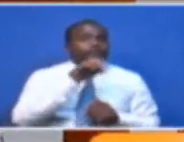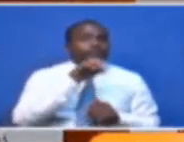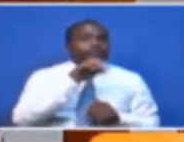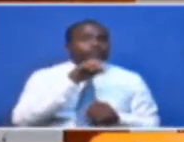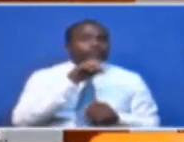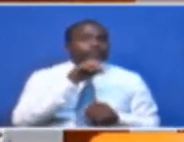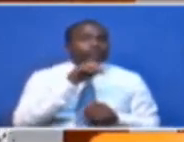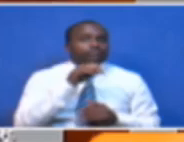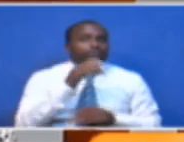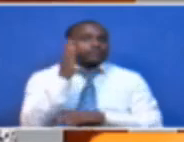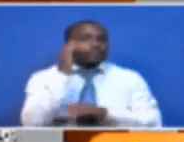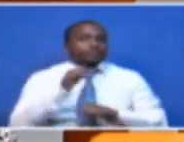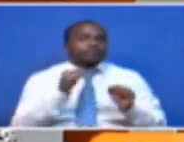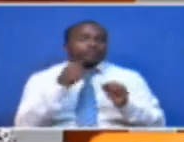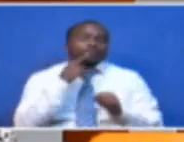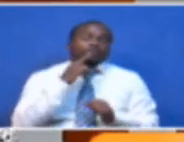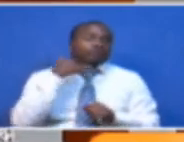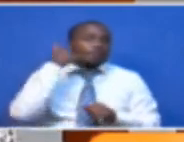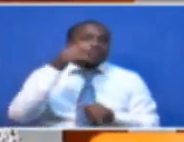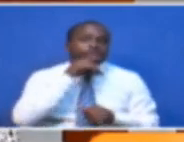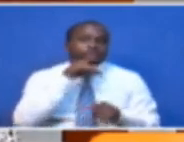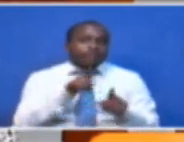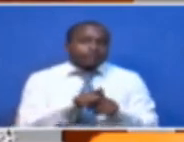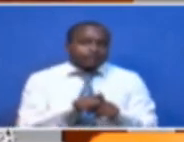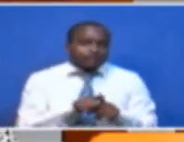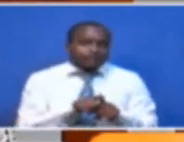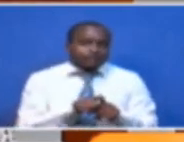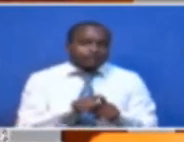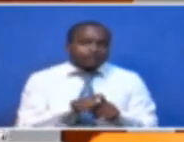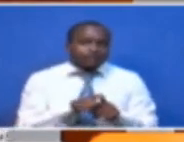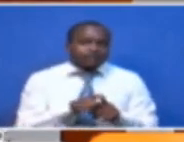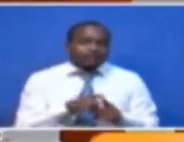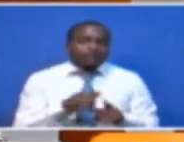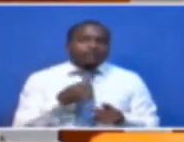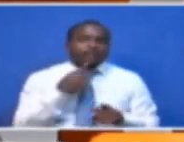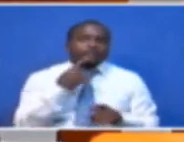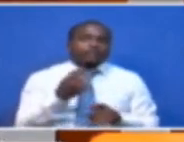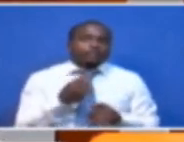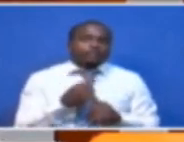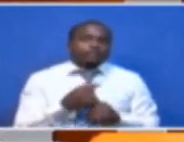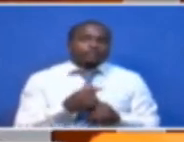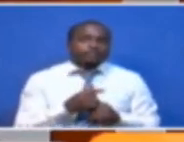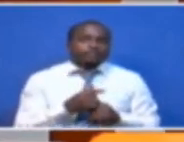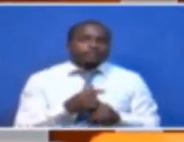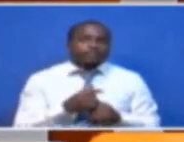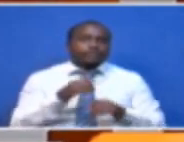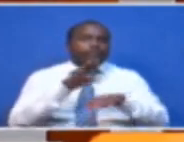told him, the government is gone. He told him, what do you mean gone?